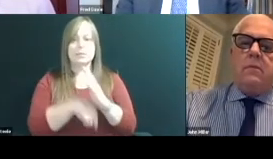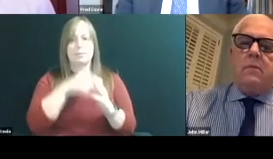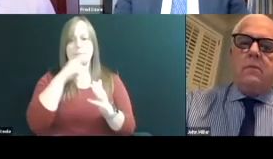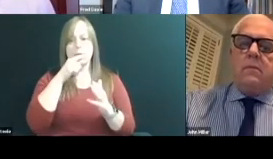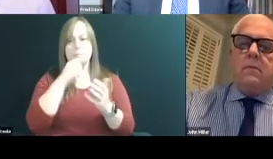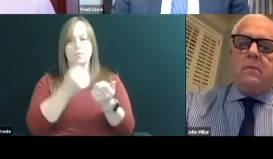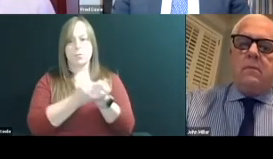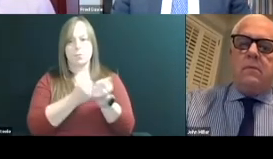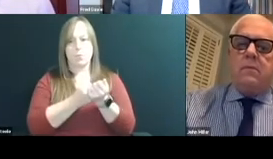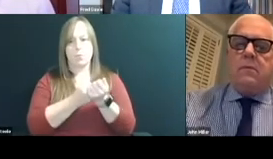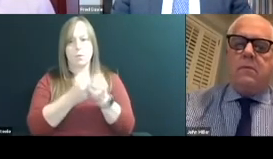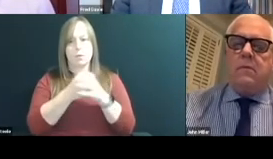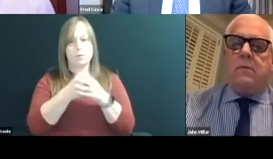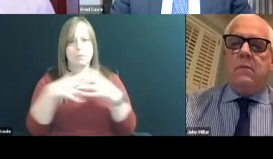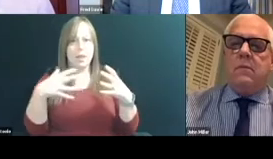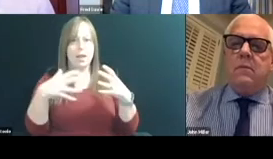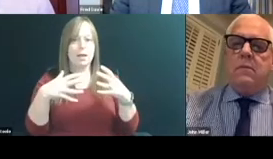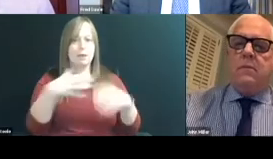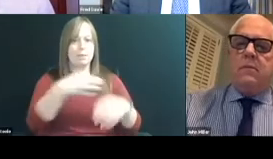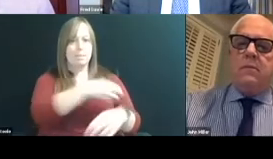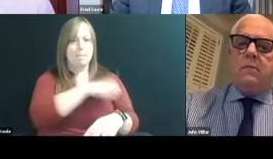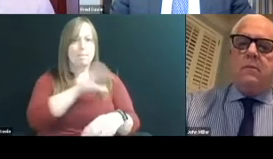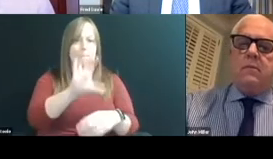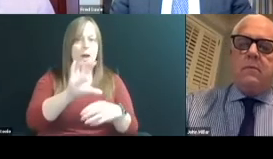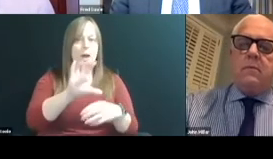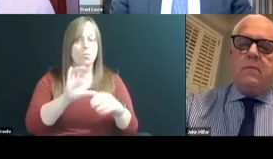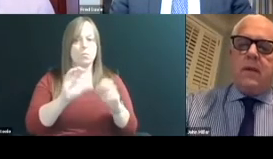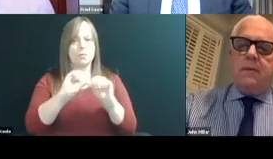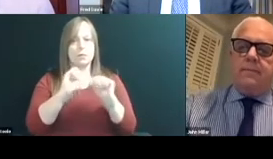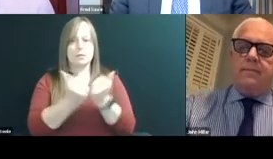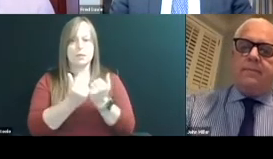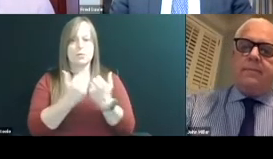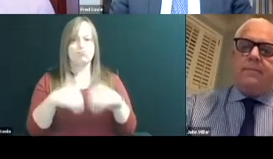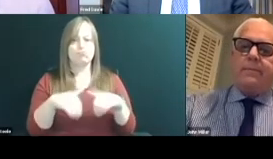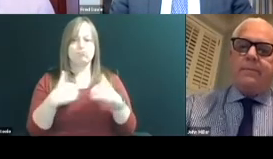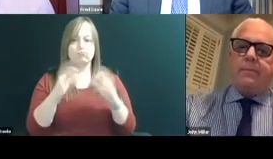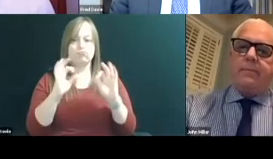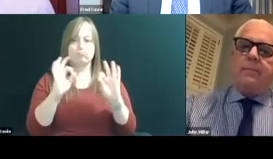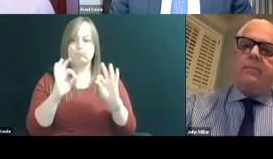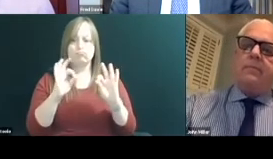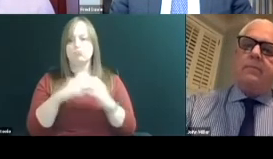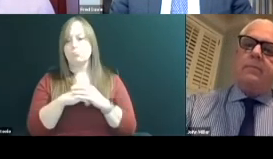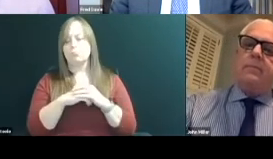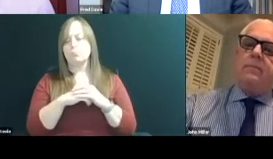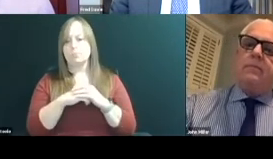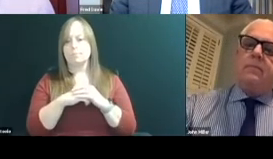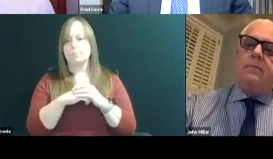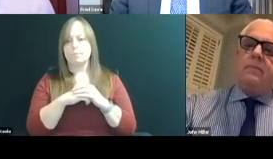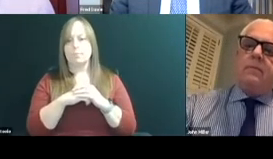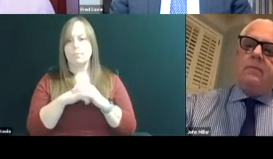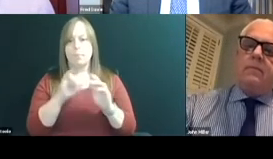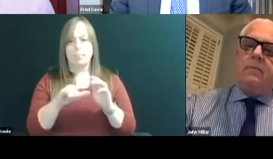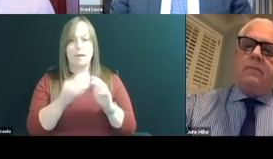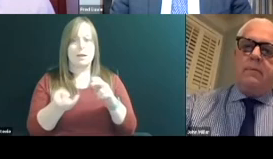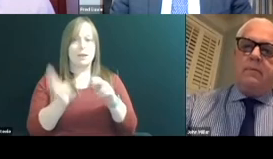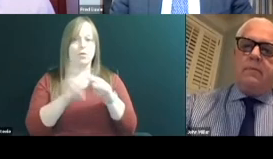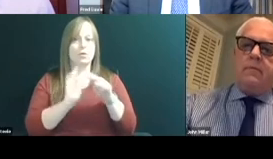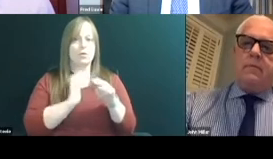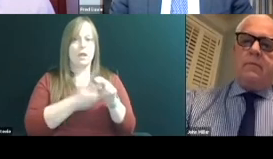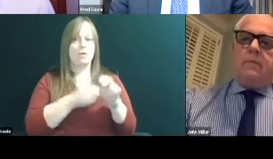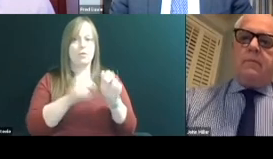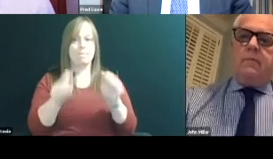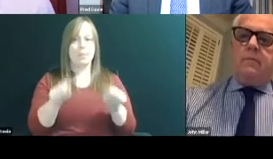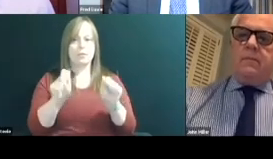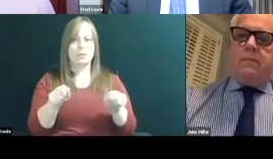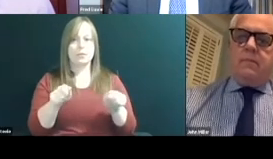for expanding and empowering this agency. And that increases our ability